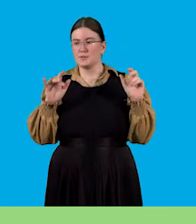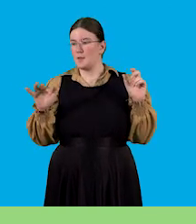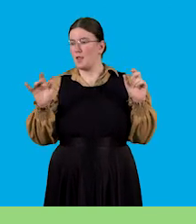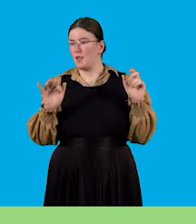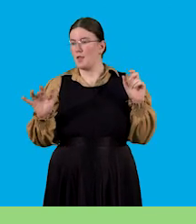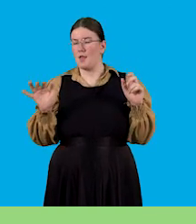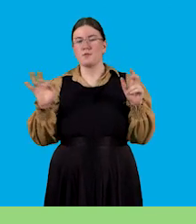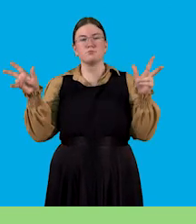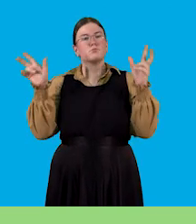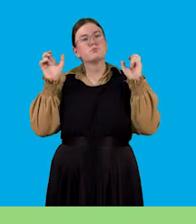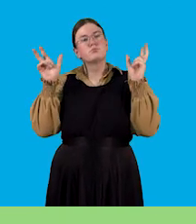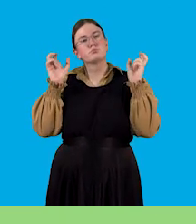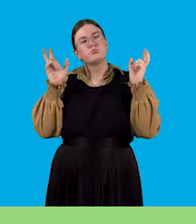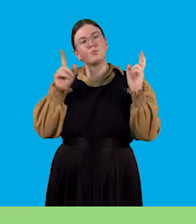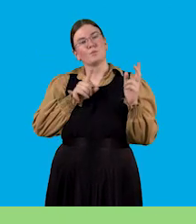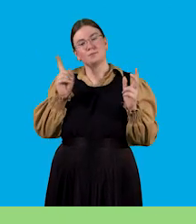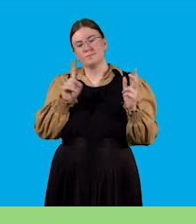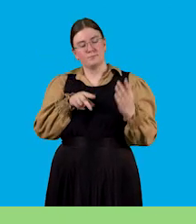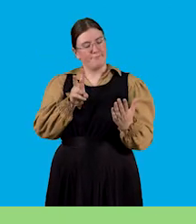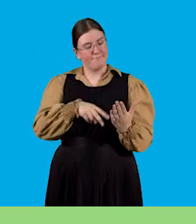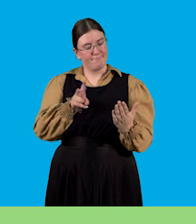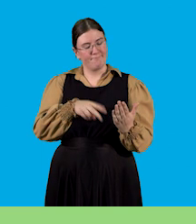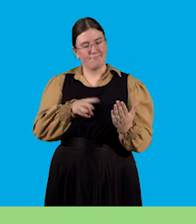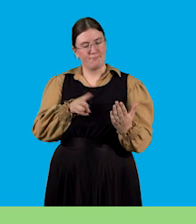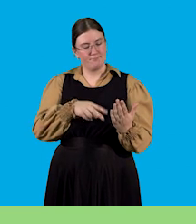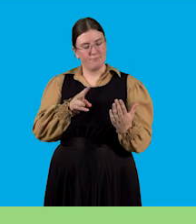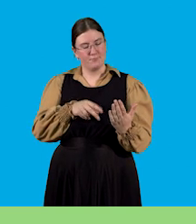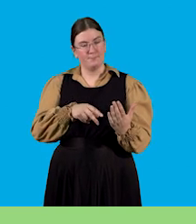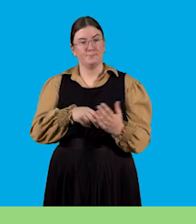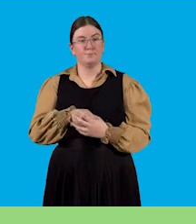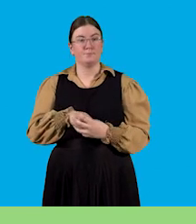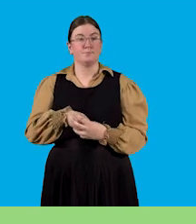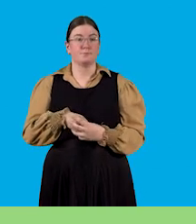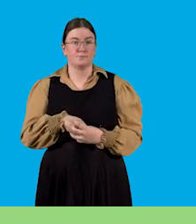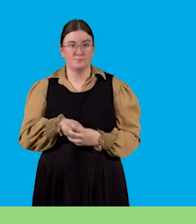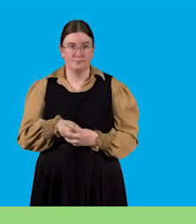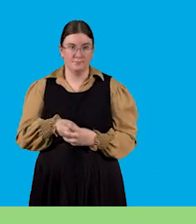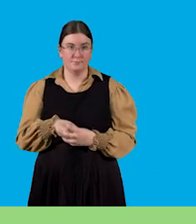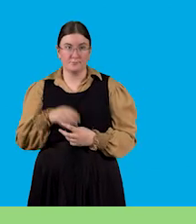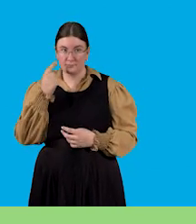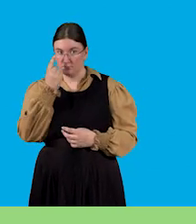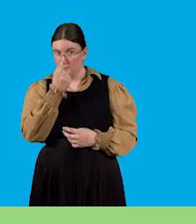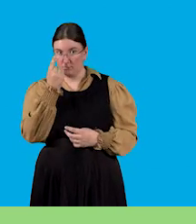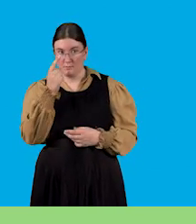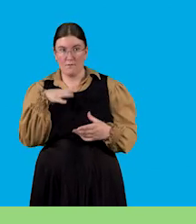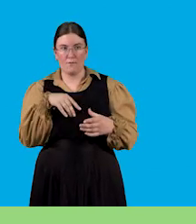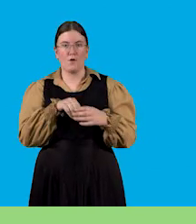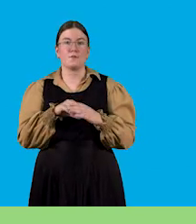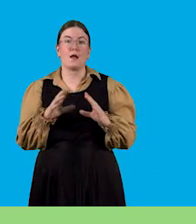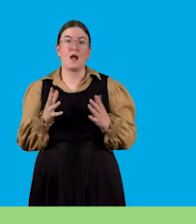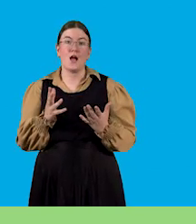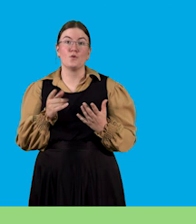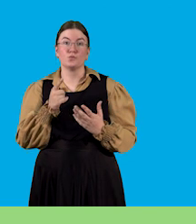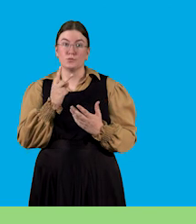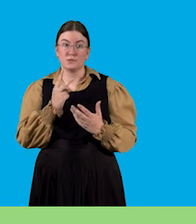the spelling words that are being read out by your teacher. And then your eyes are involved because